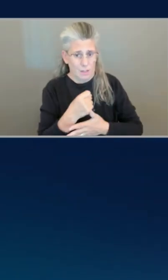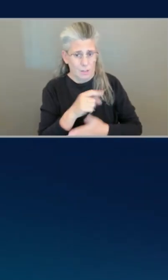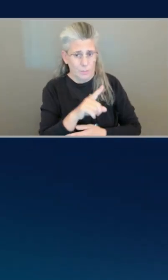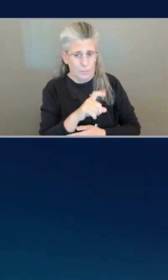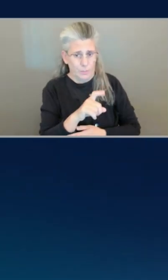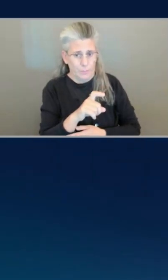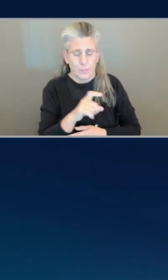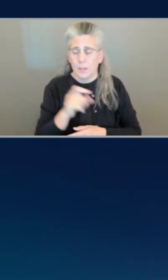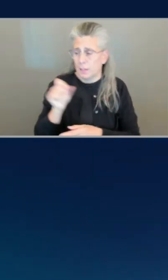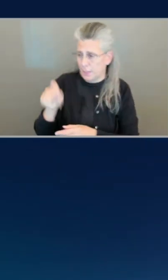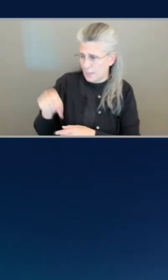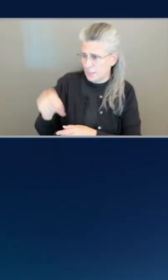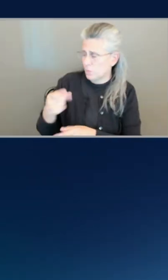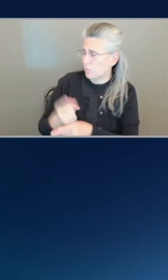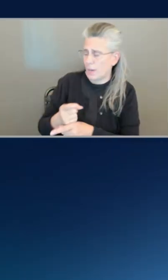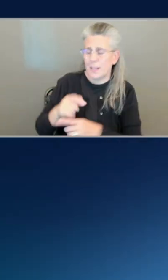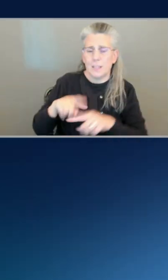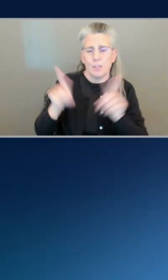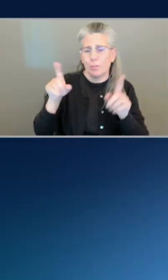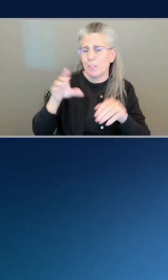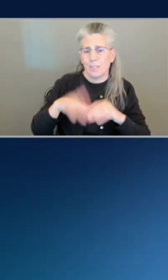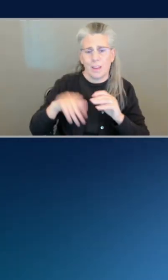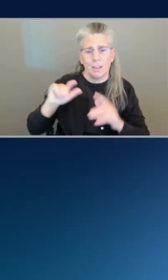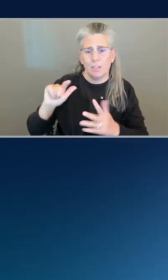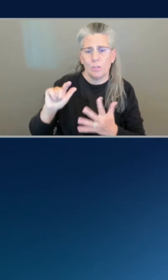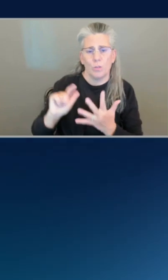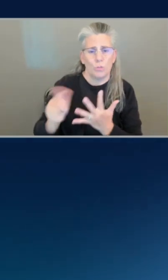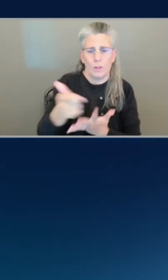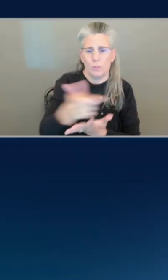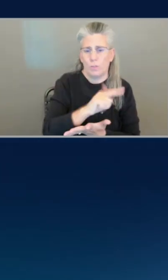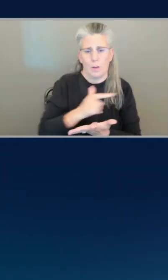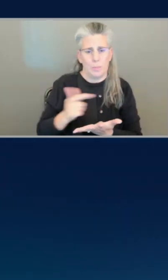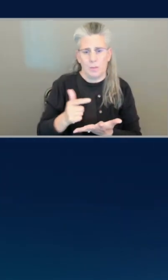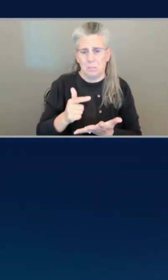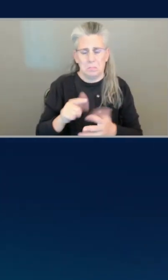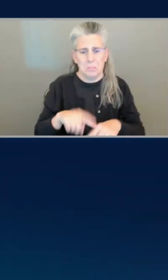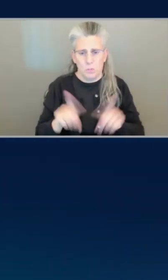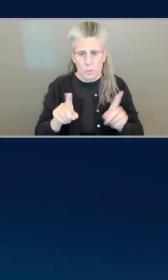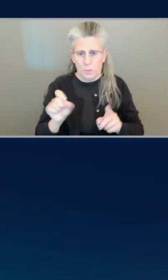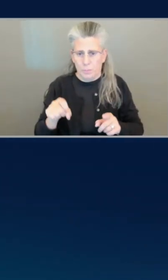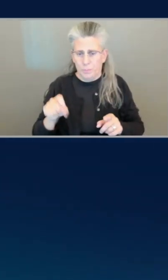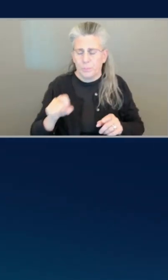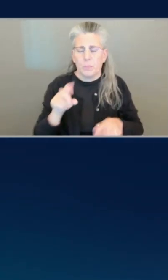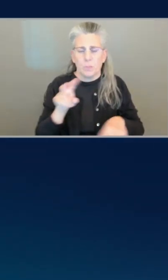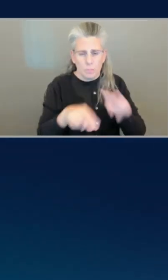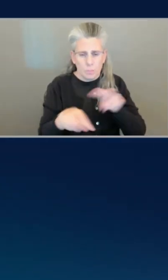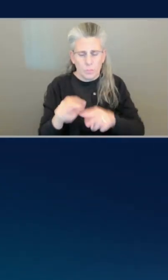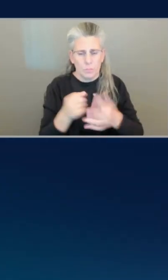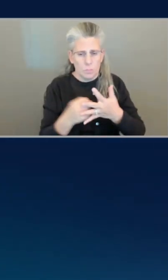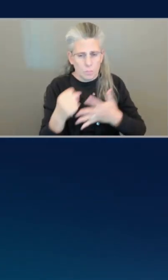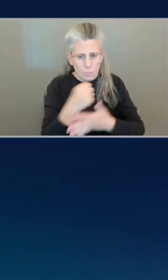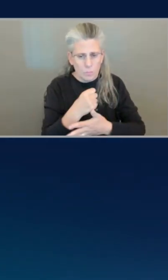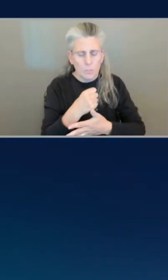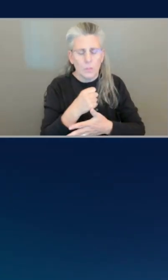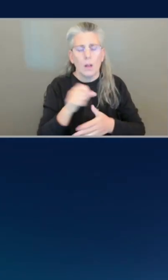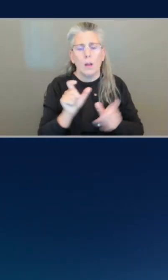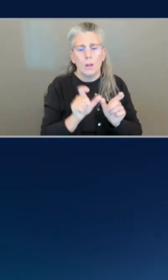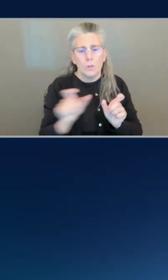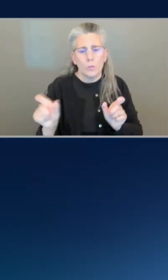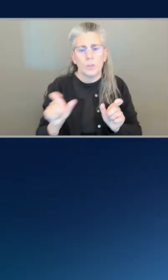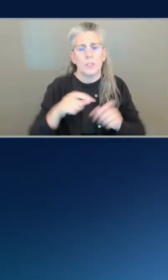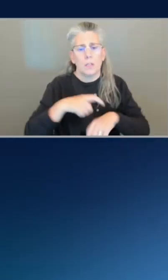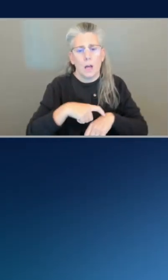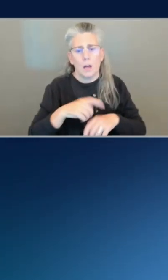at, at the outstanding request. We're trying to see how the instances are loaded. 20% inference time reduction just by